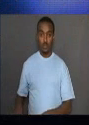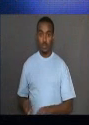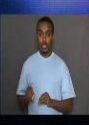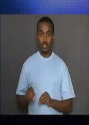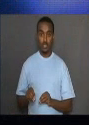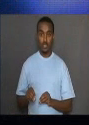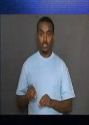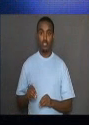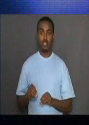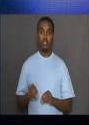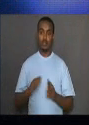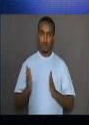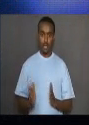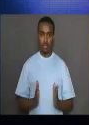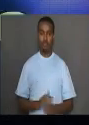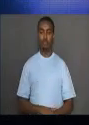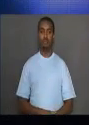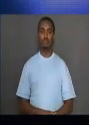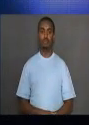Students, let's get ready.